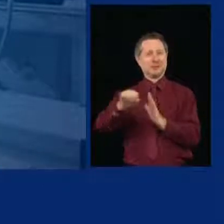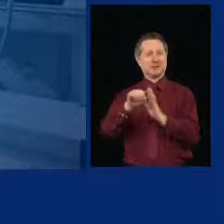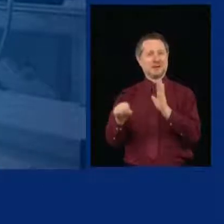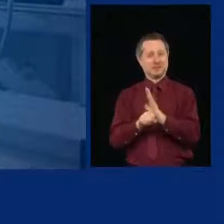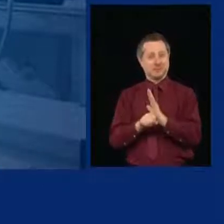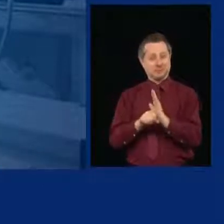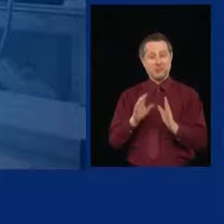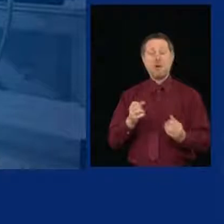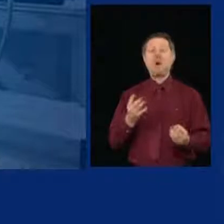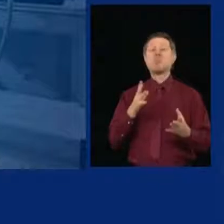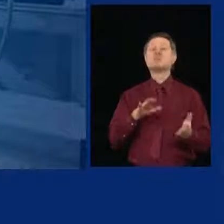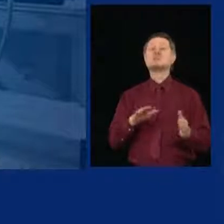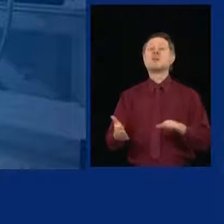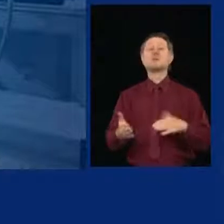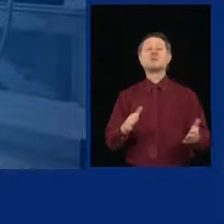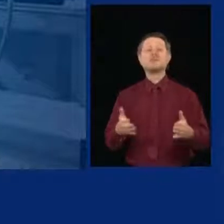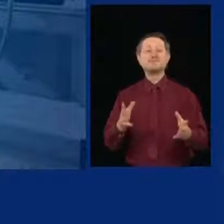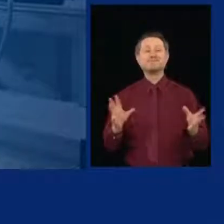lives lost,